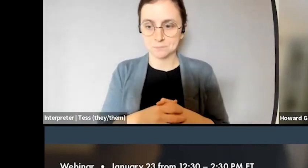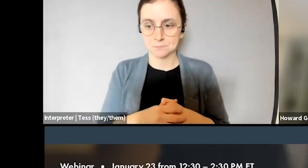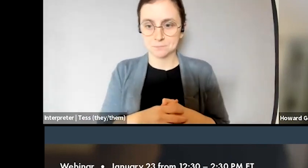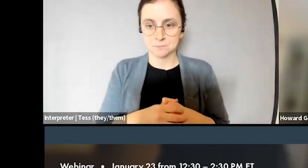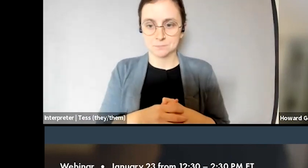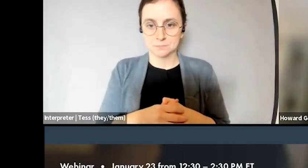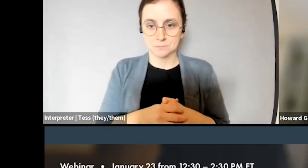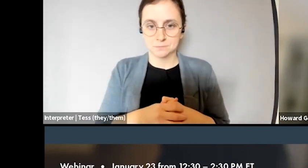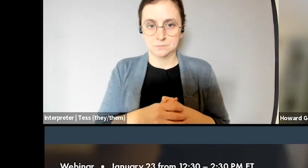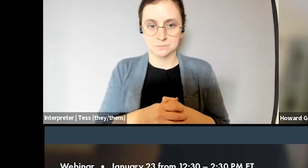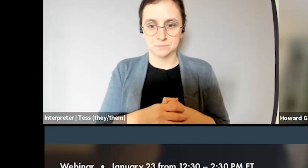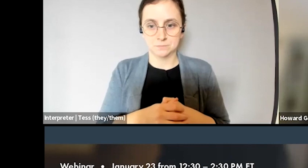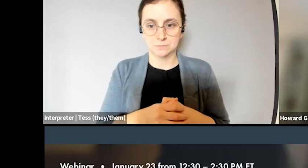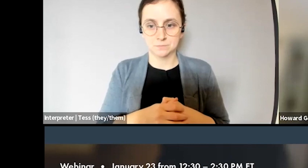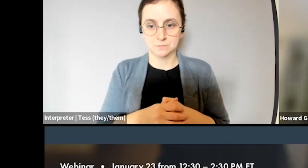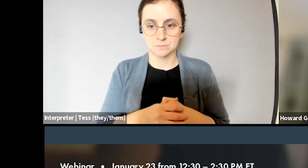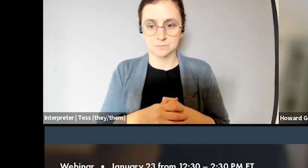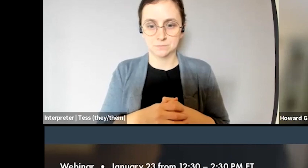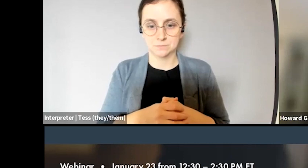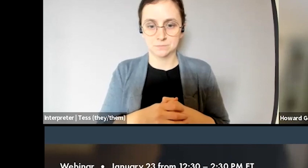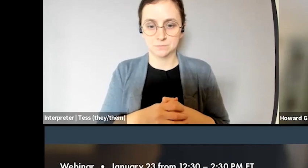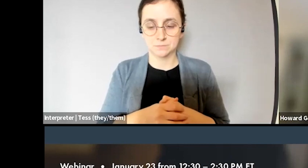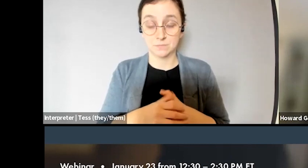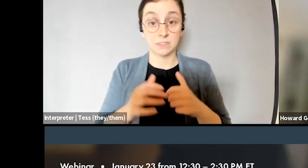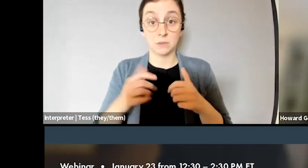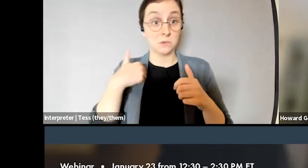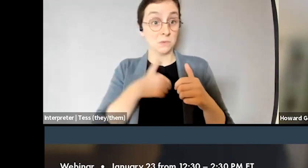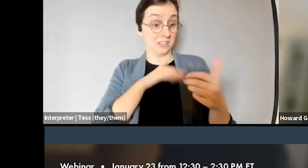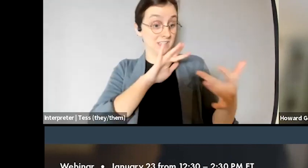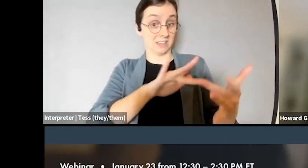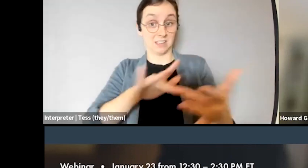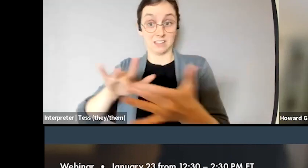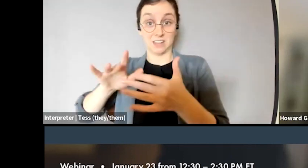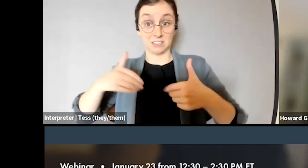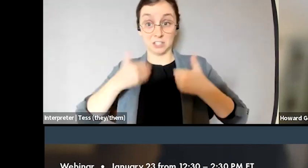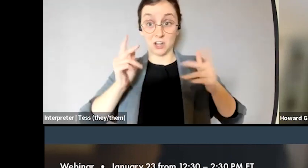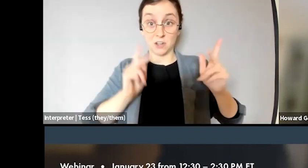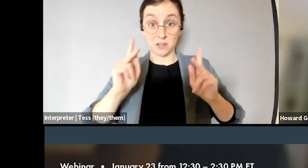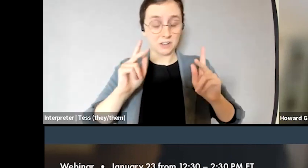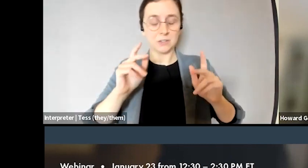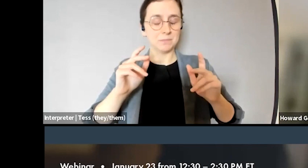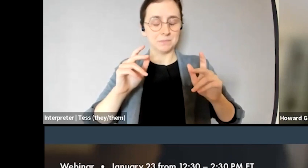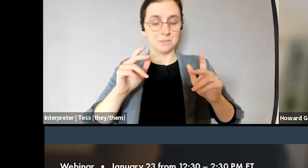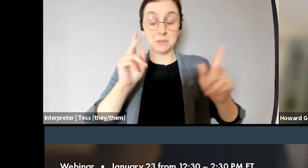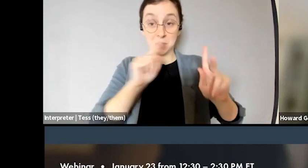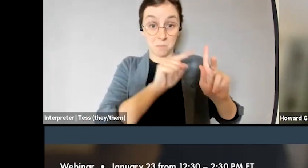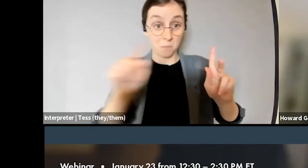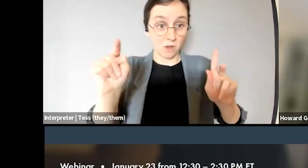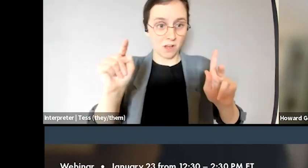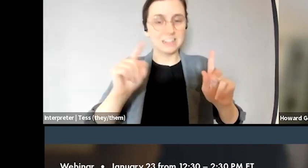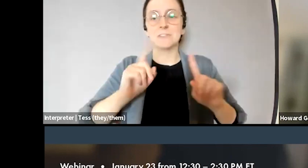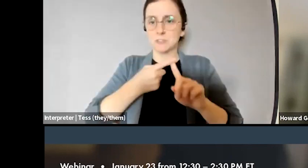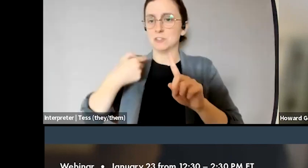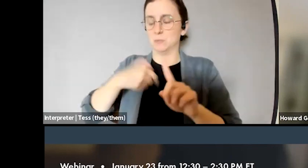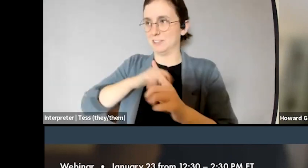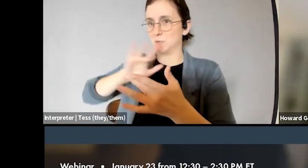We can't hope to reach the public if we can't reach our own field. And I think agencies that